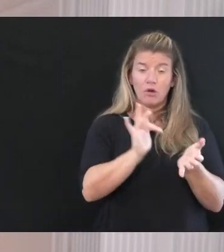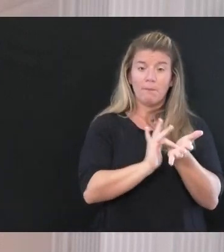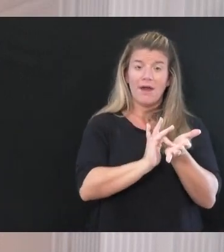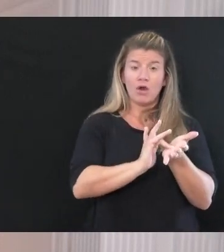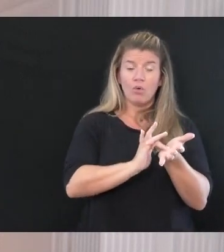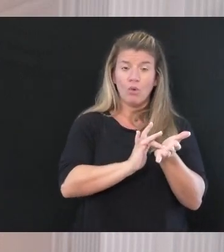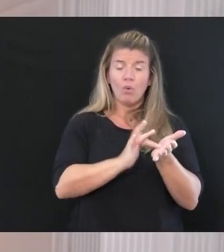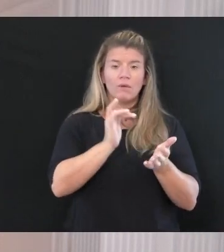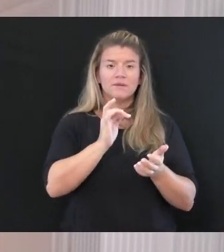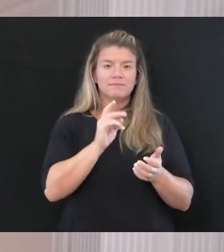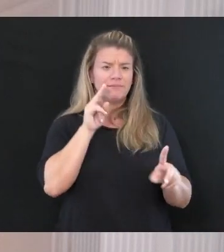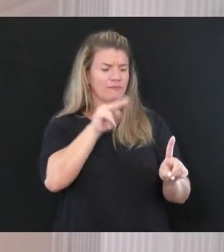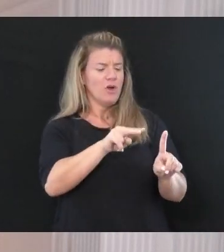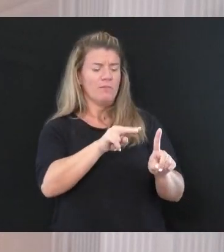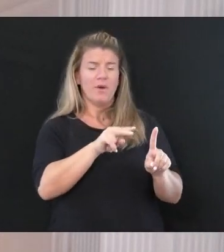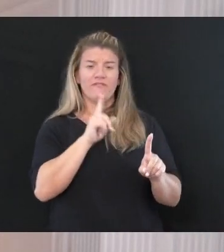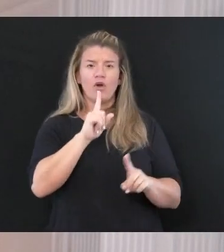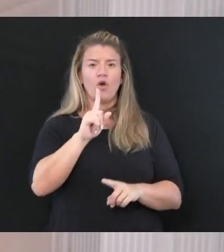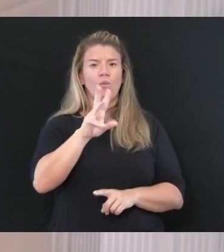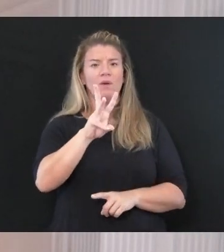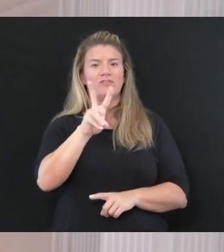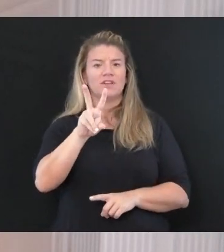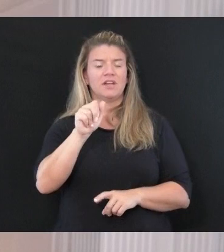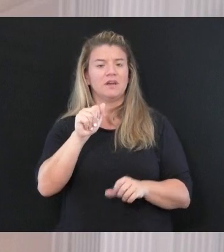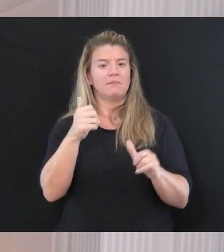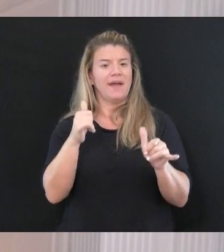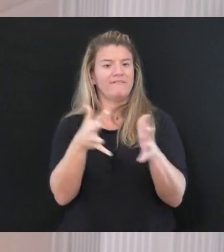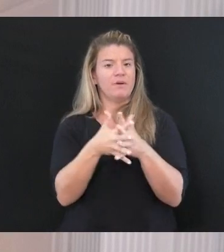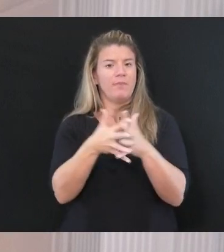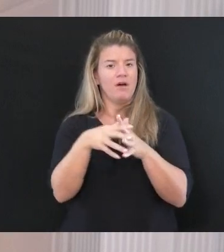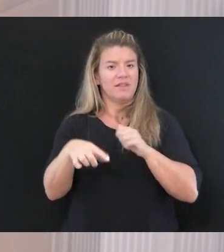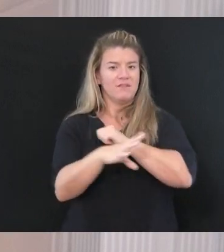was as far as West Virginia playing football this fall? Thank you.